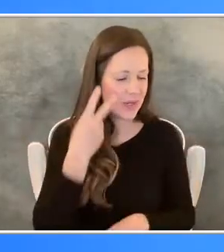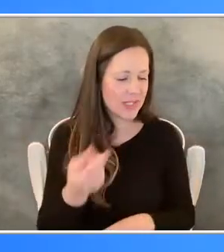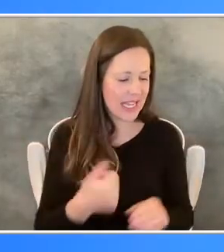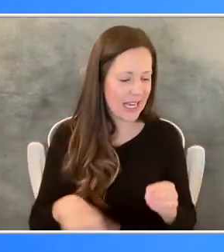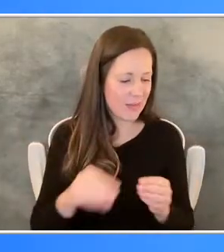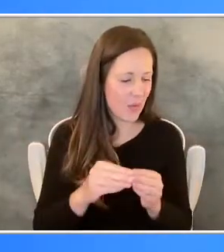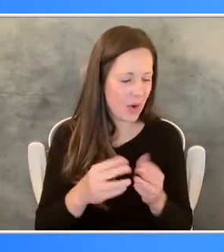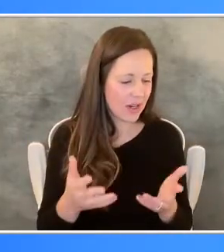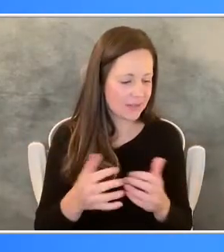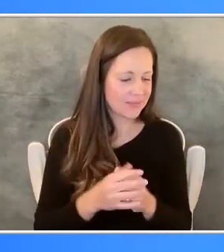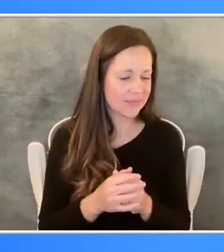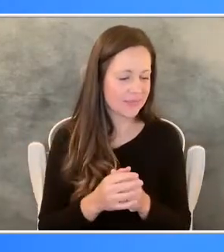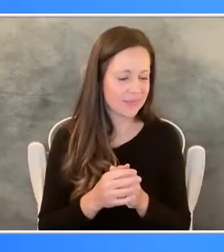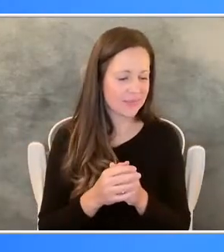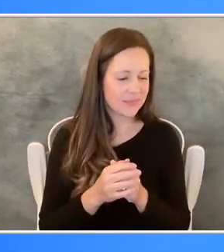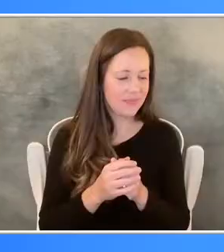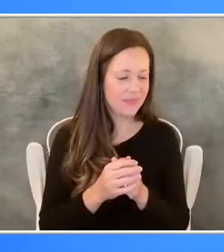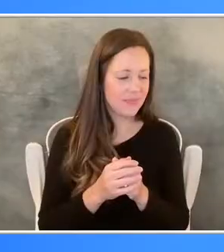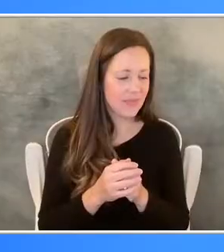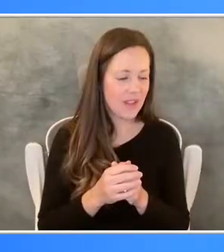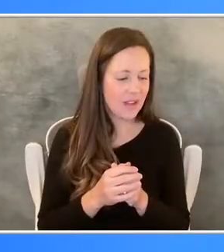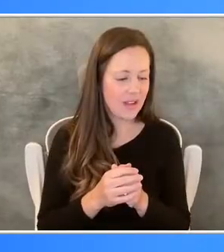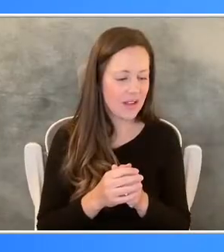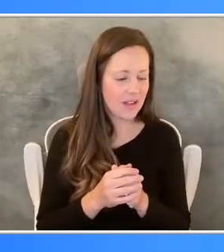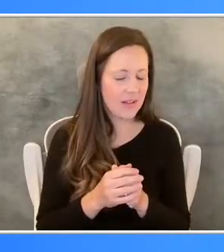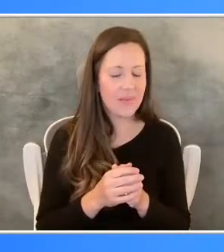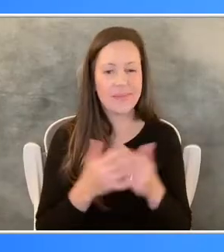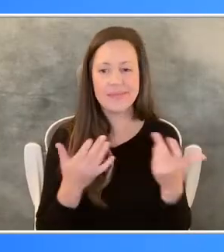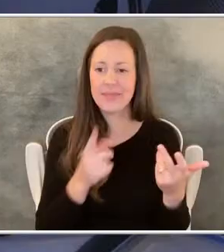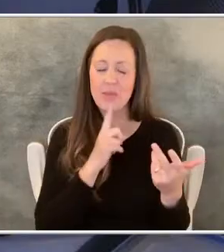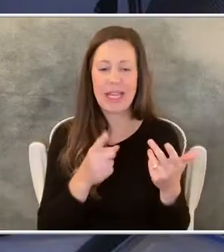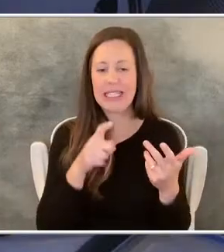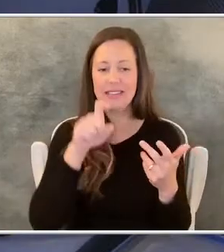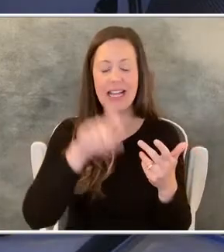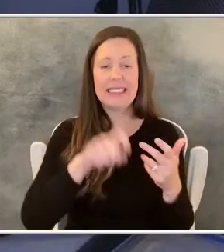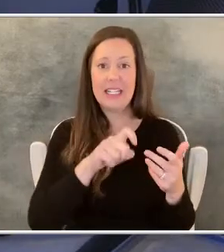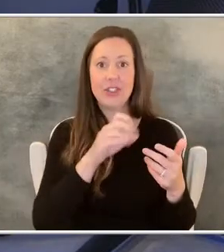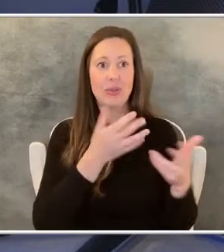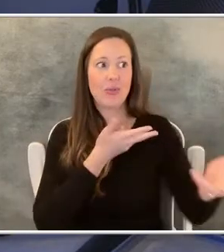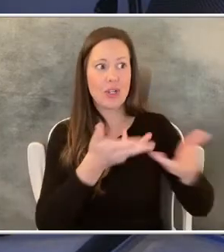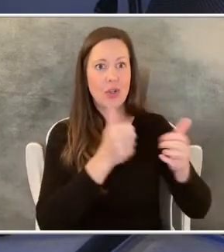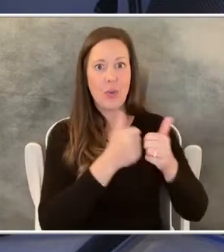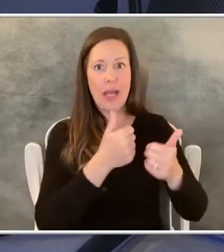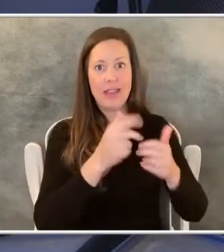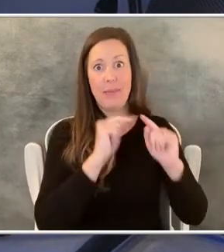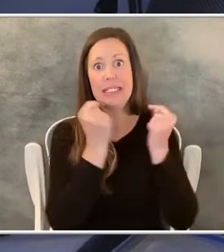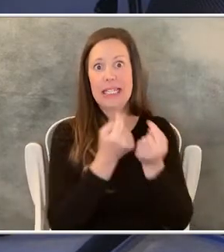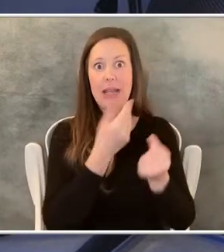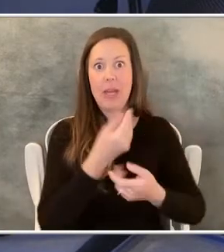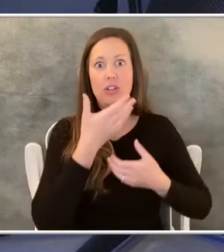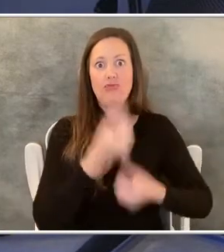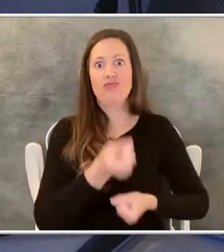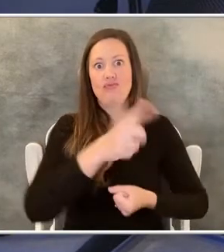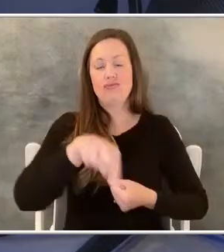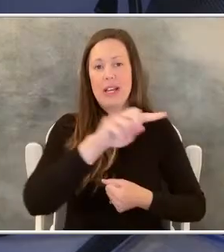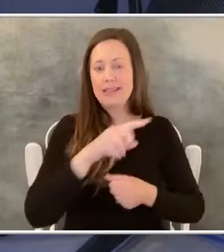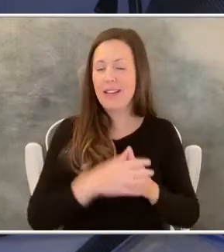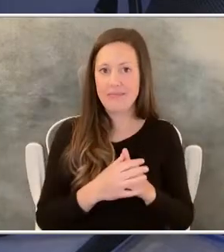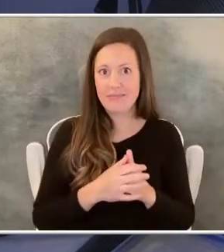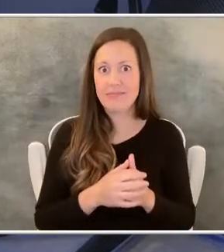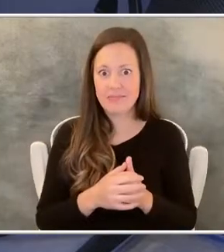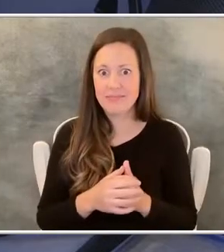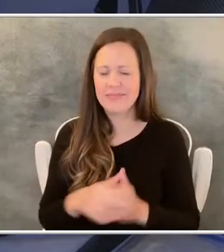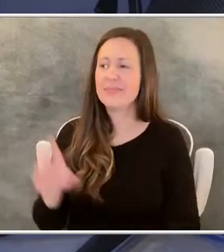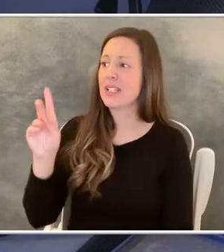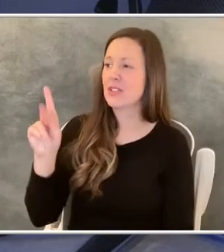team and my doctors and trust them. That's smart. Dr. Singh, Kati mentioned, you know, she was